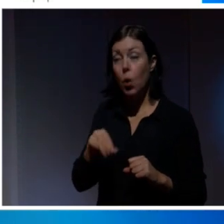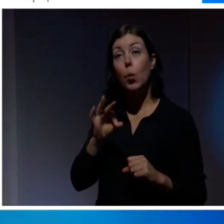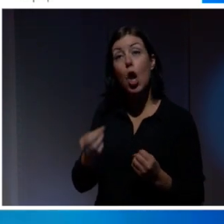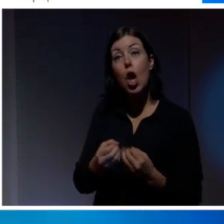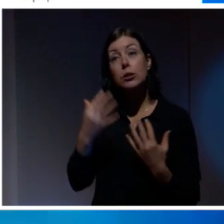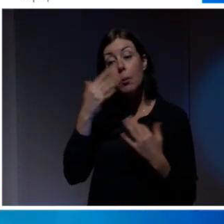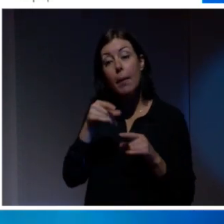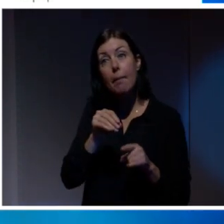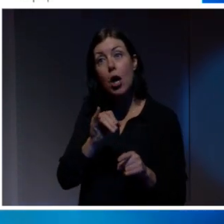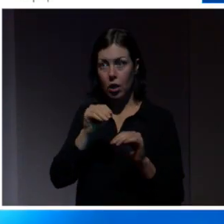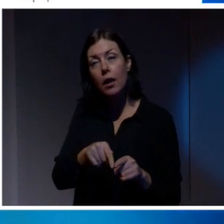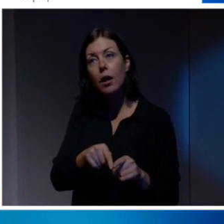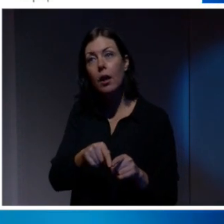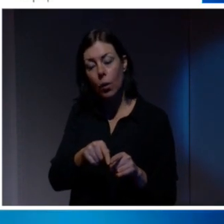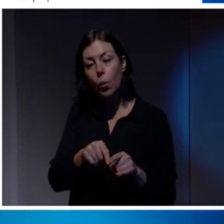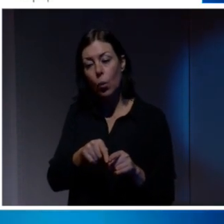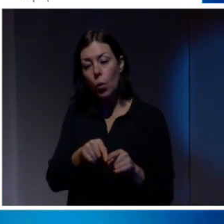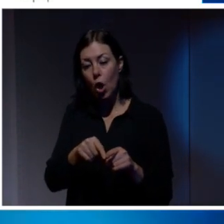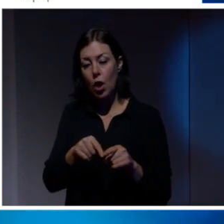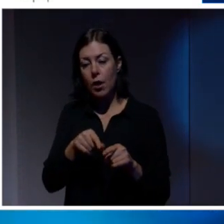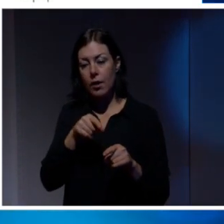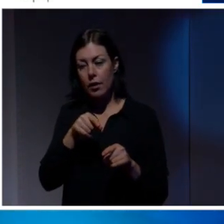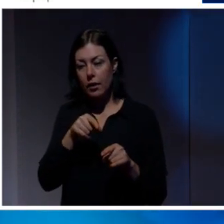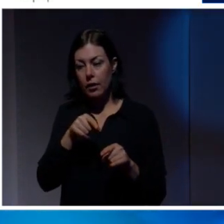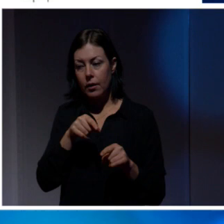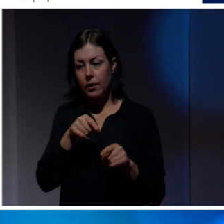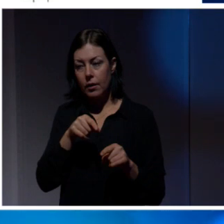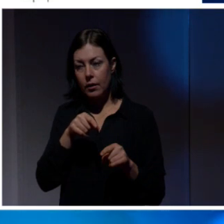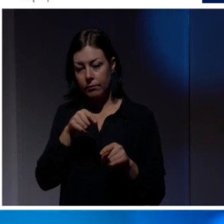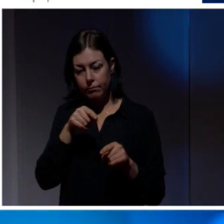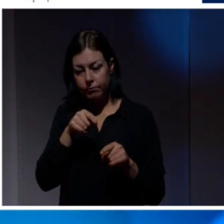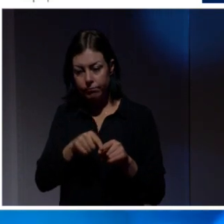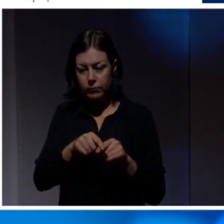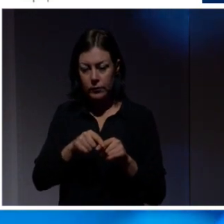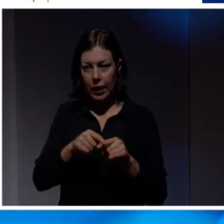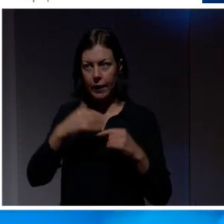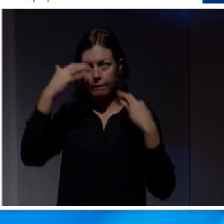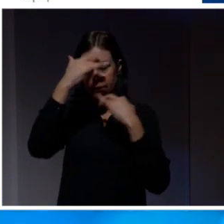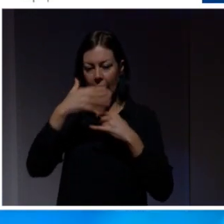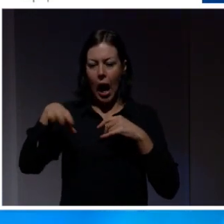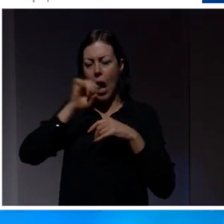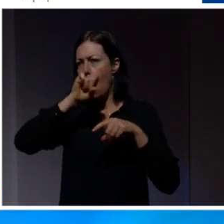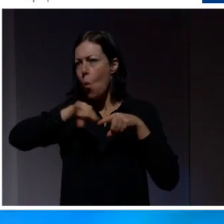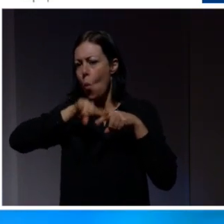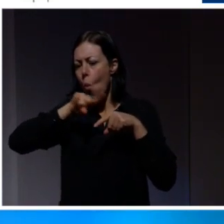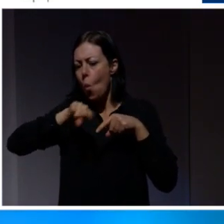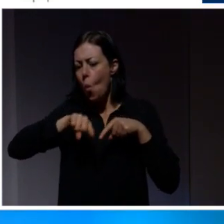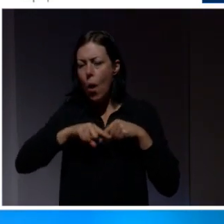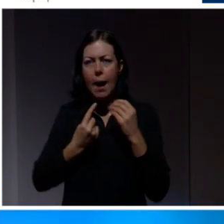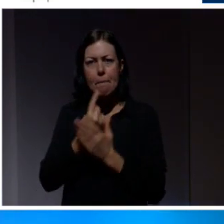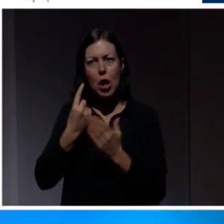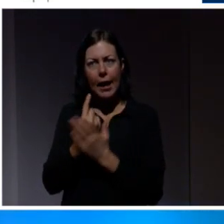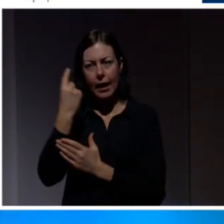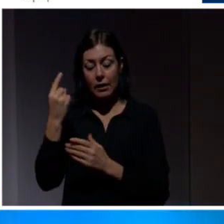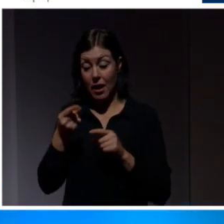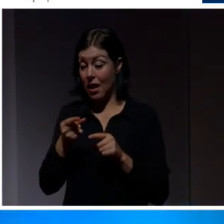Well, it simply models or entertains each and every possibility. Either the X can make, as you